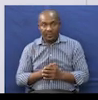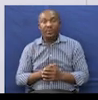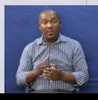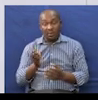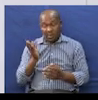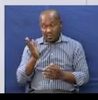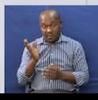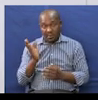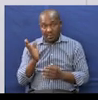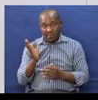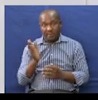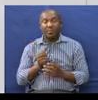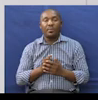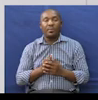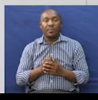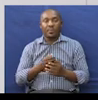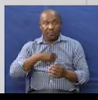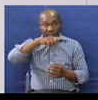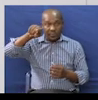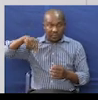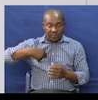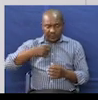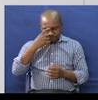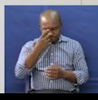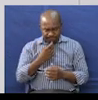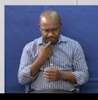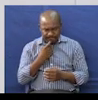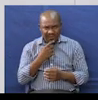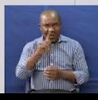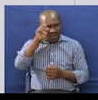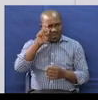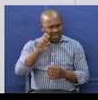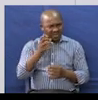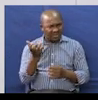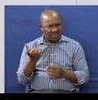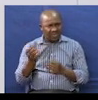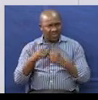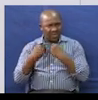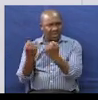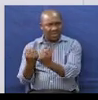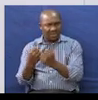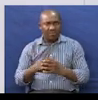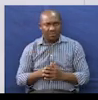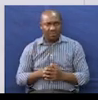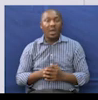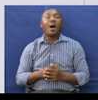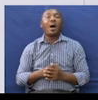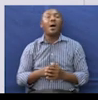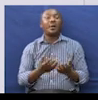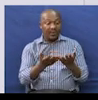Here, we need to ask ourselves, what is social organization? Social organization, can